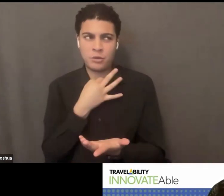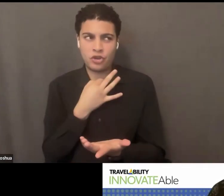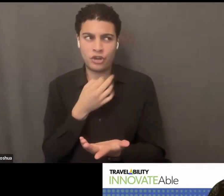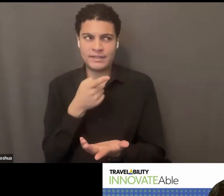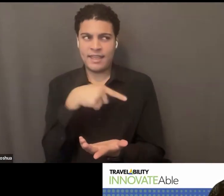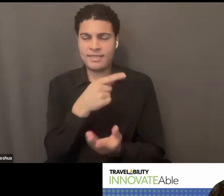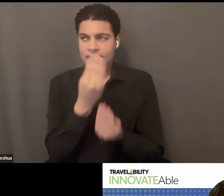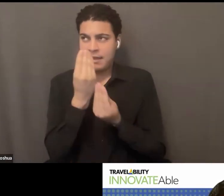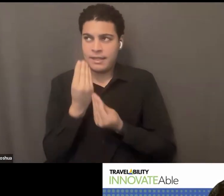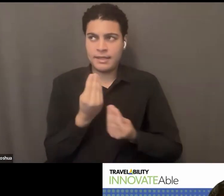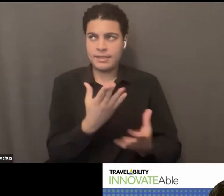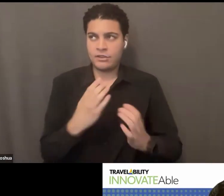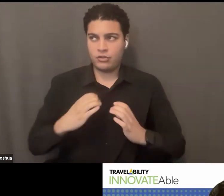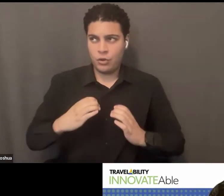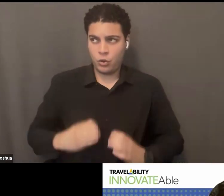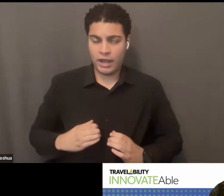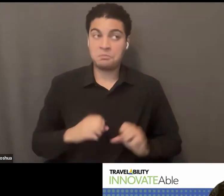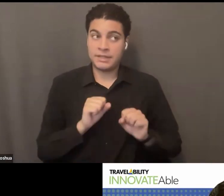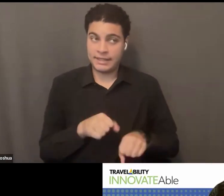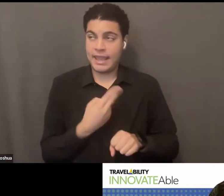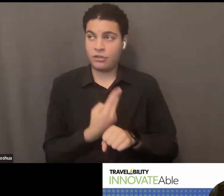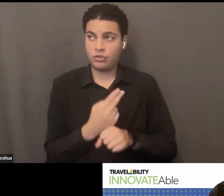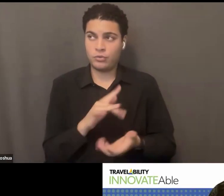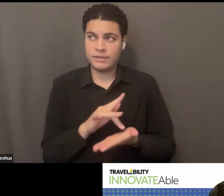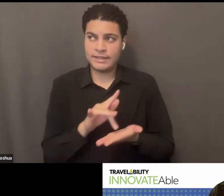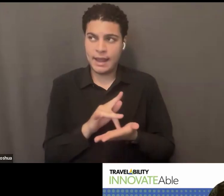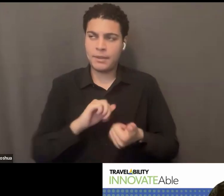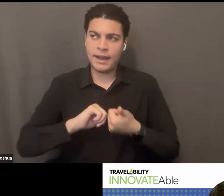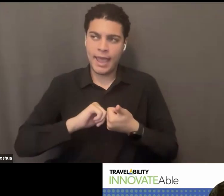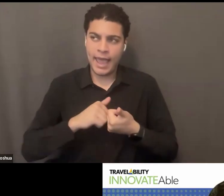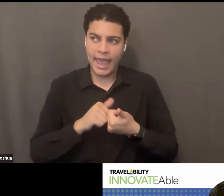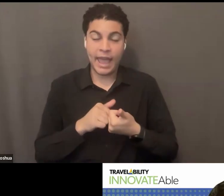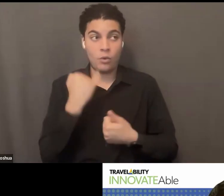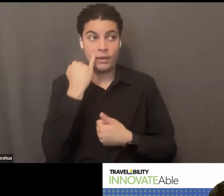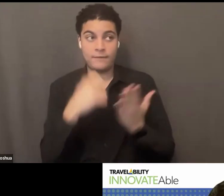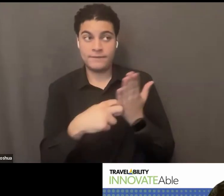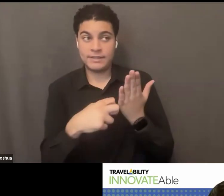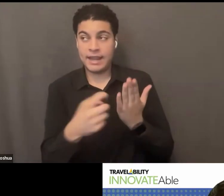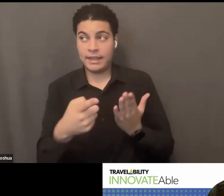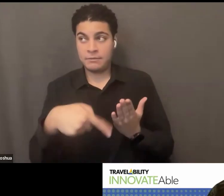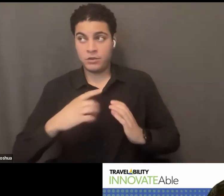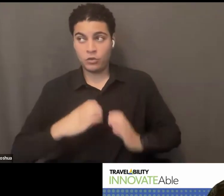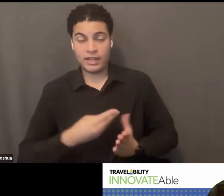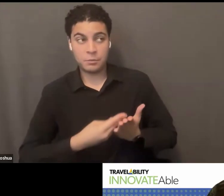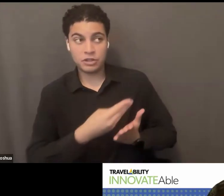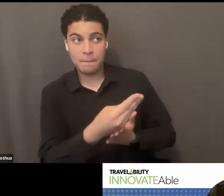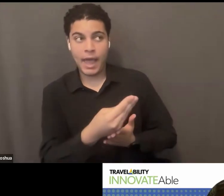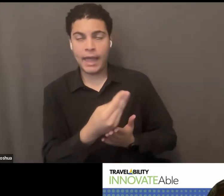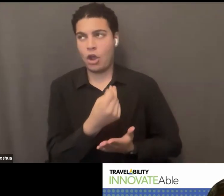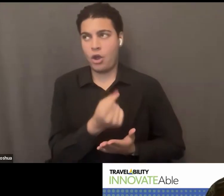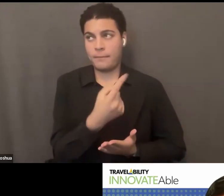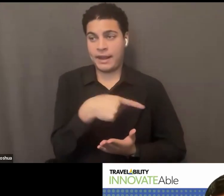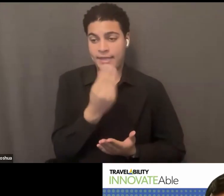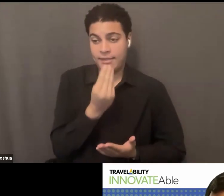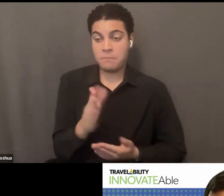buy a ticket, do they have to indicate they would like to use a product like that? They have accessible needs, or is this something they do on site? How is it